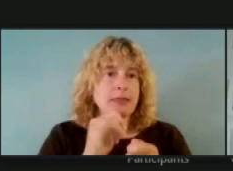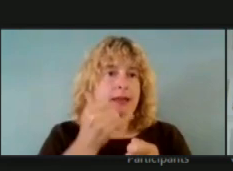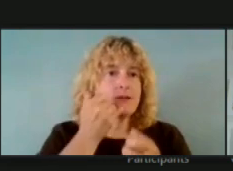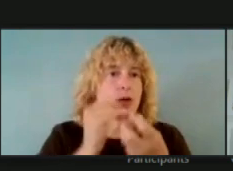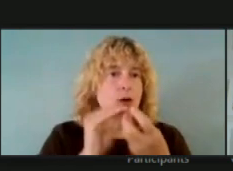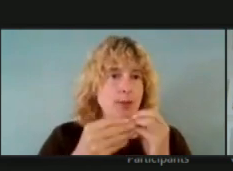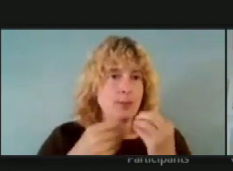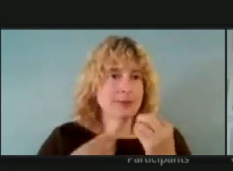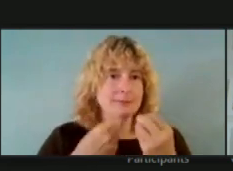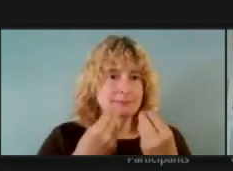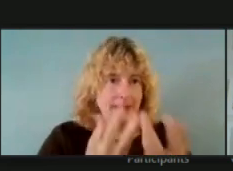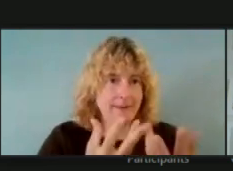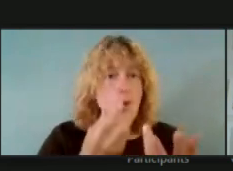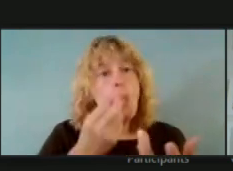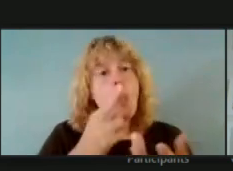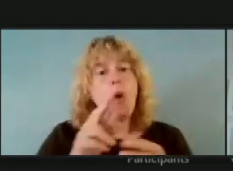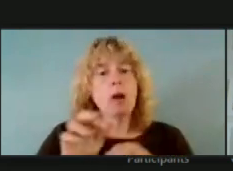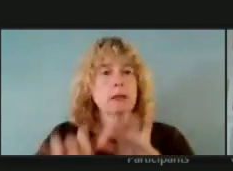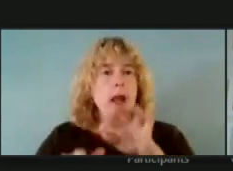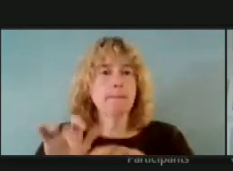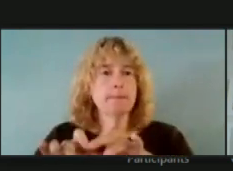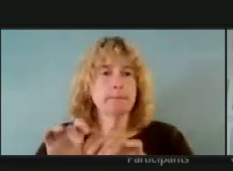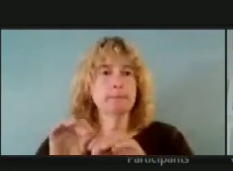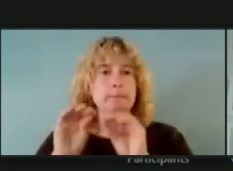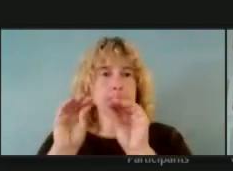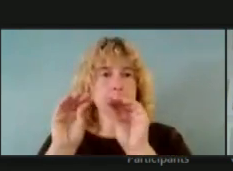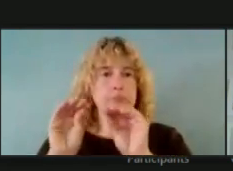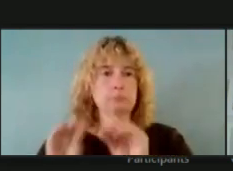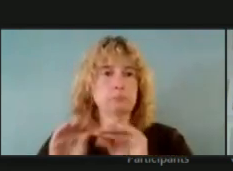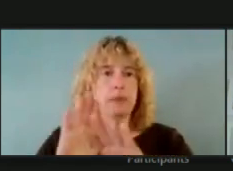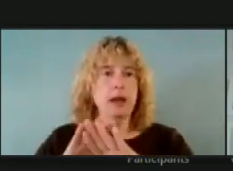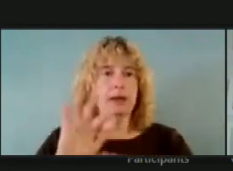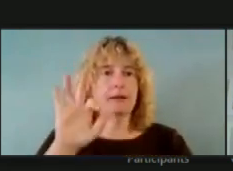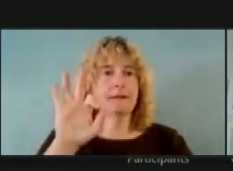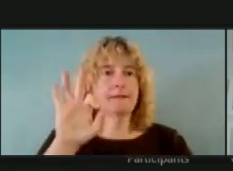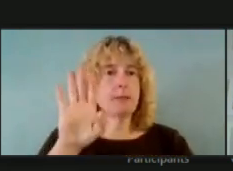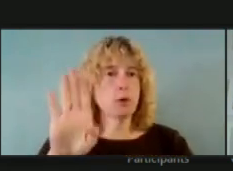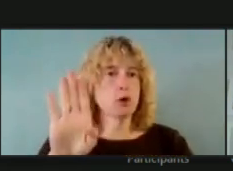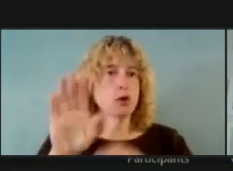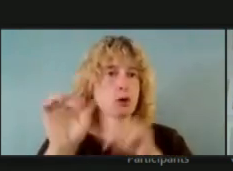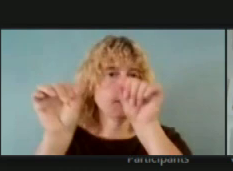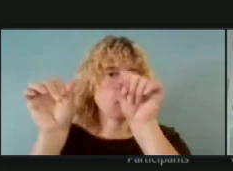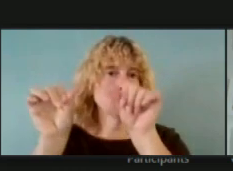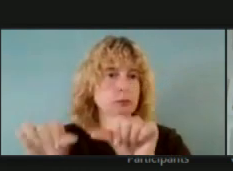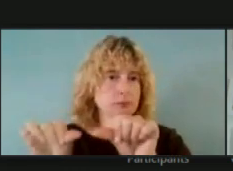we'll be sure to ask those questions, as many questions, and give as many comments as